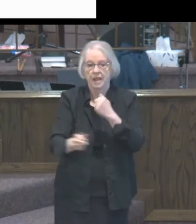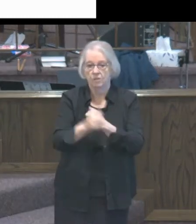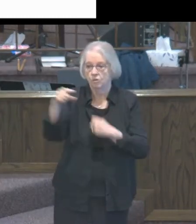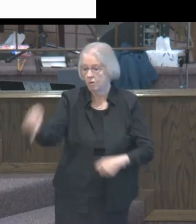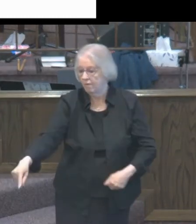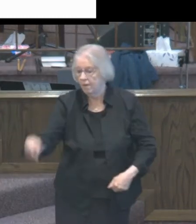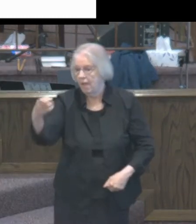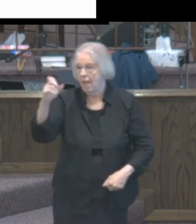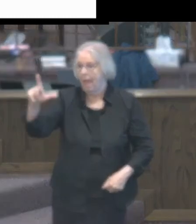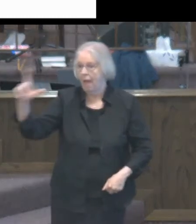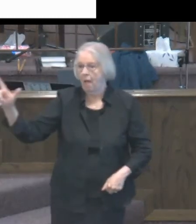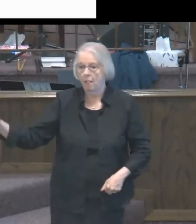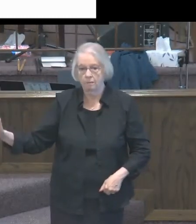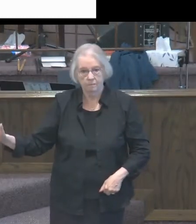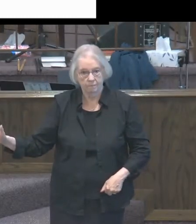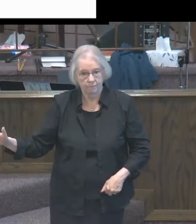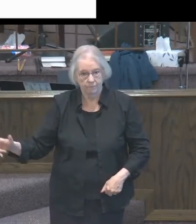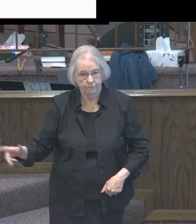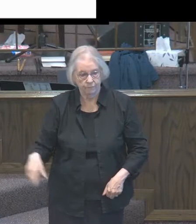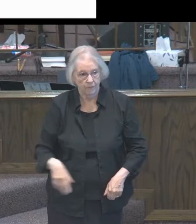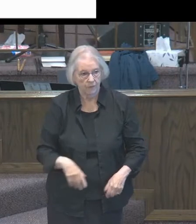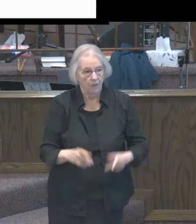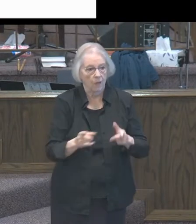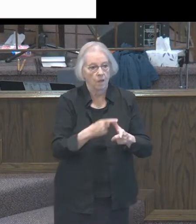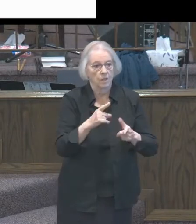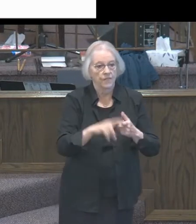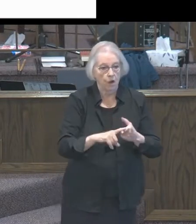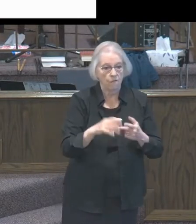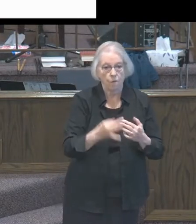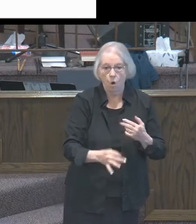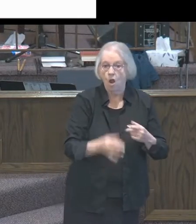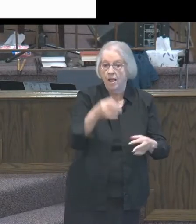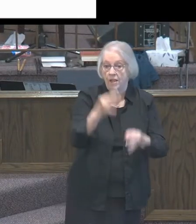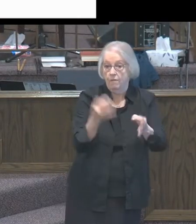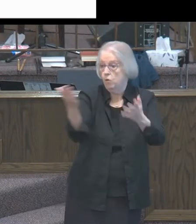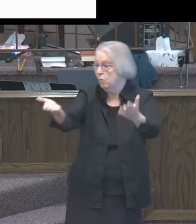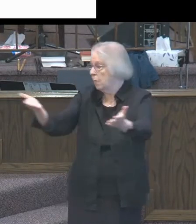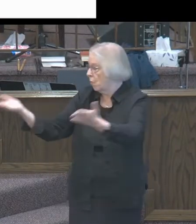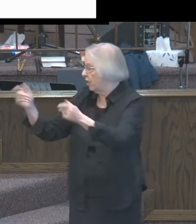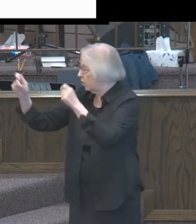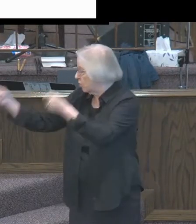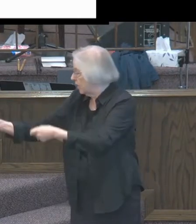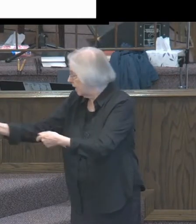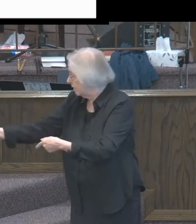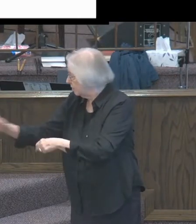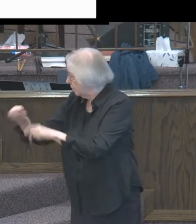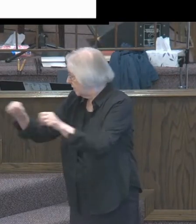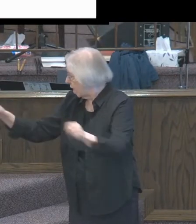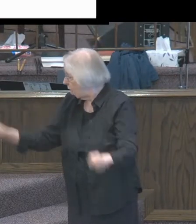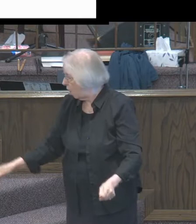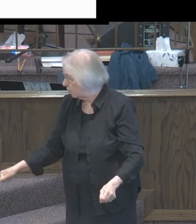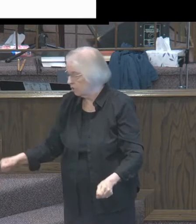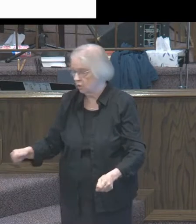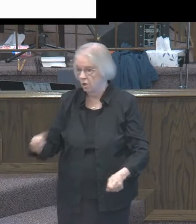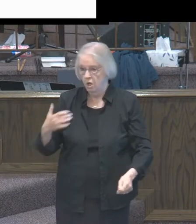Therefore, if you bring your gift to the altar, and there remember that your brother has something against you, leave your